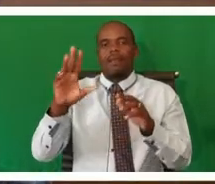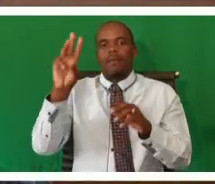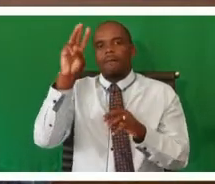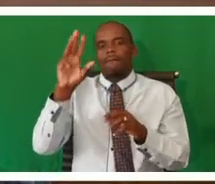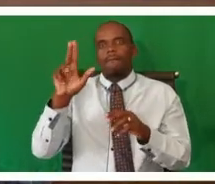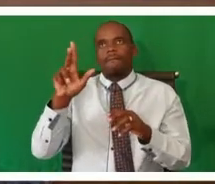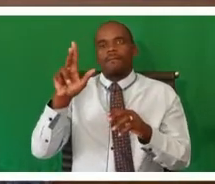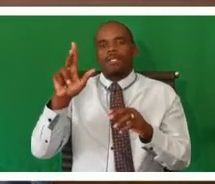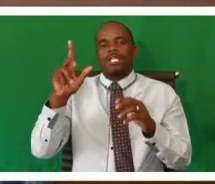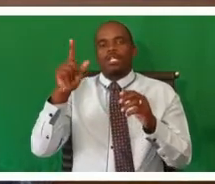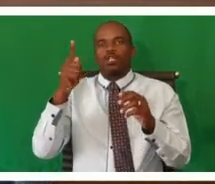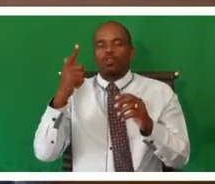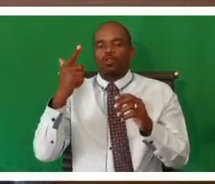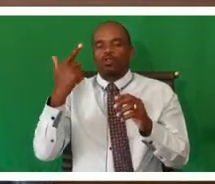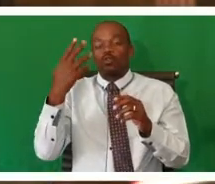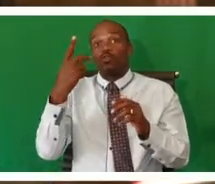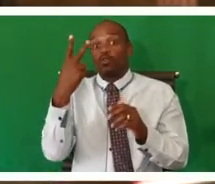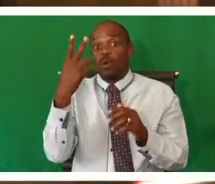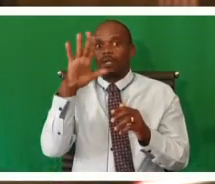17,250,000 rand.